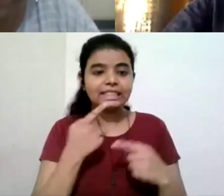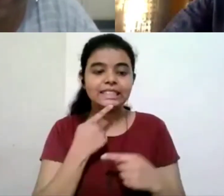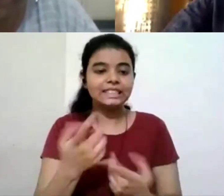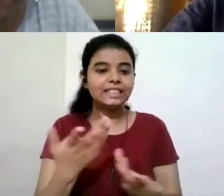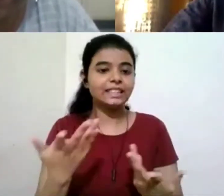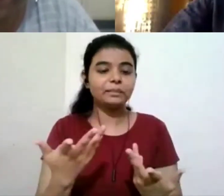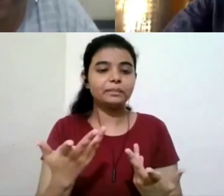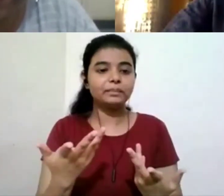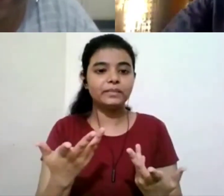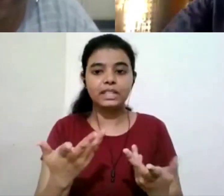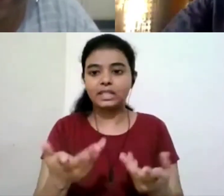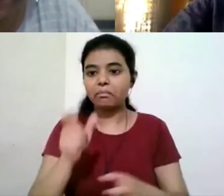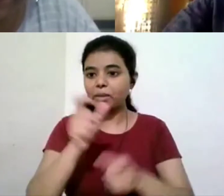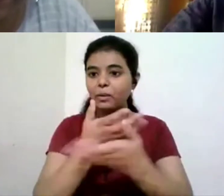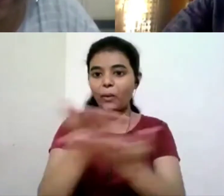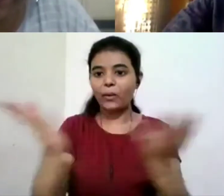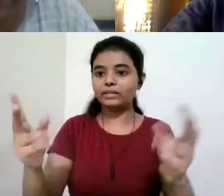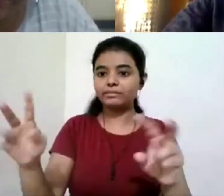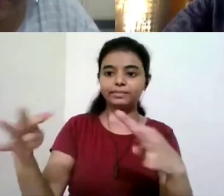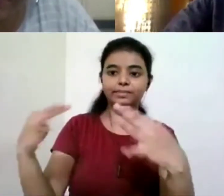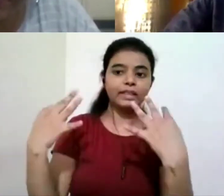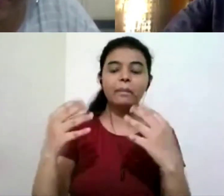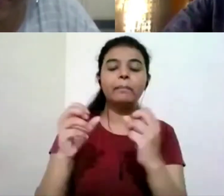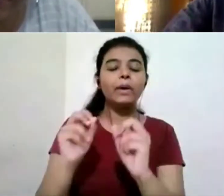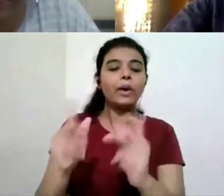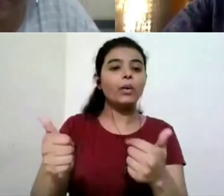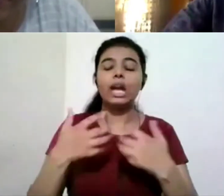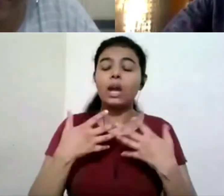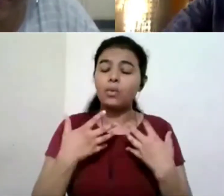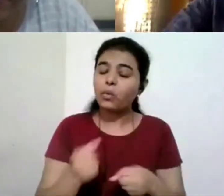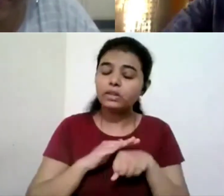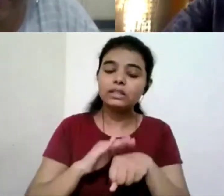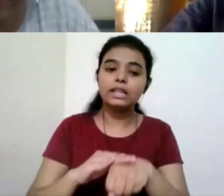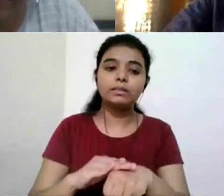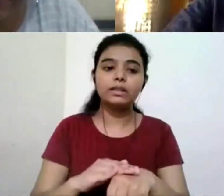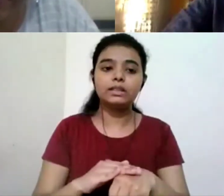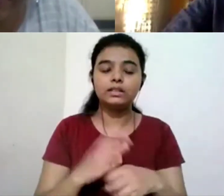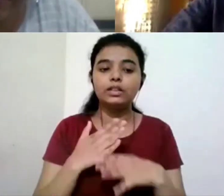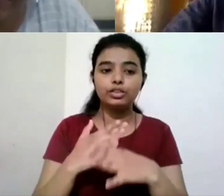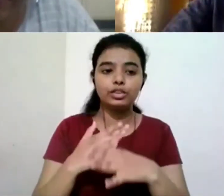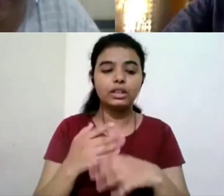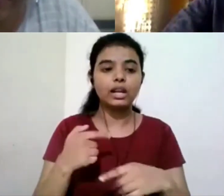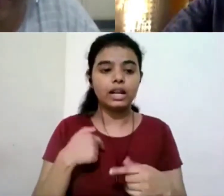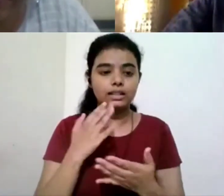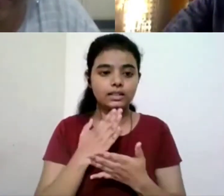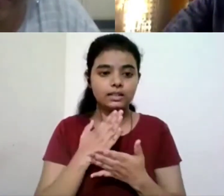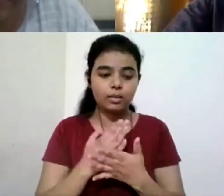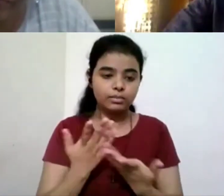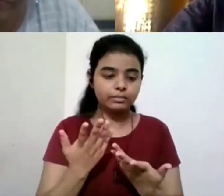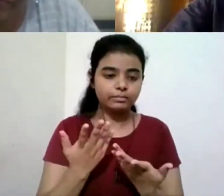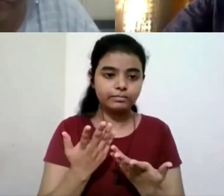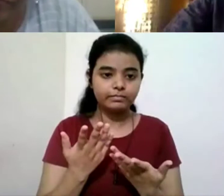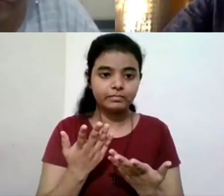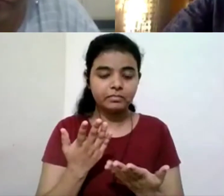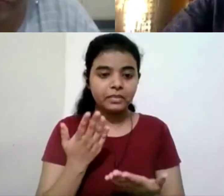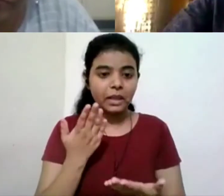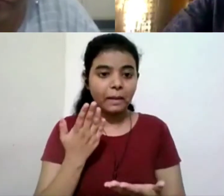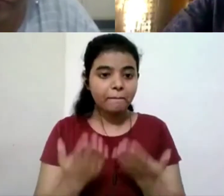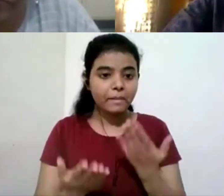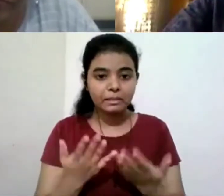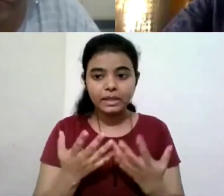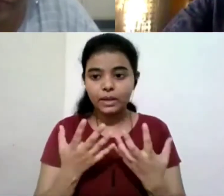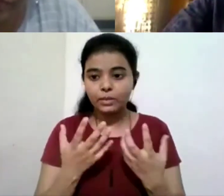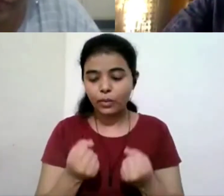here on a public platform, but I'm so tempted to say this, although I'll stop here and maybe expect